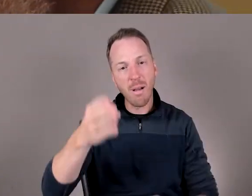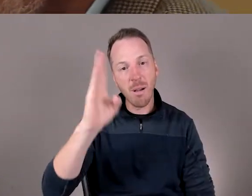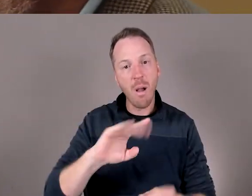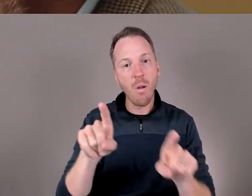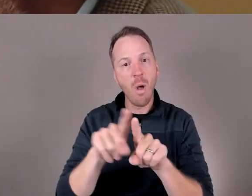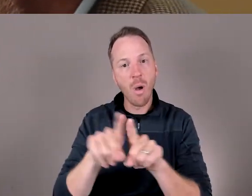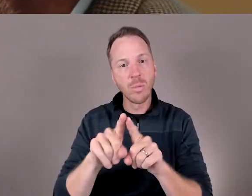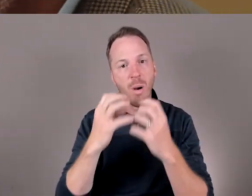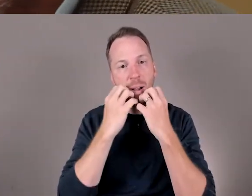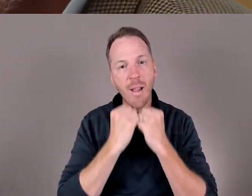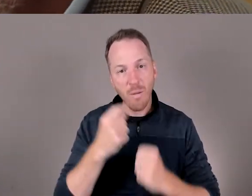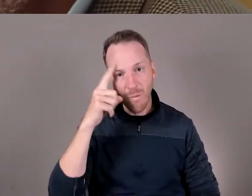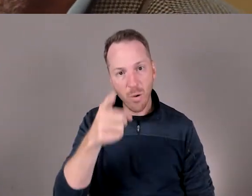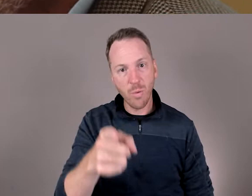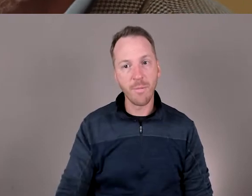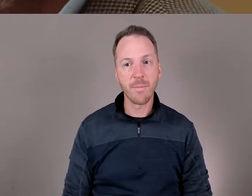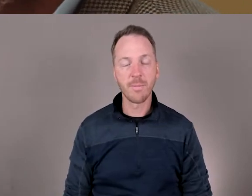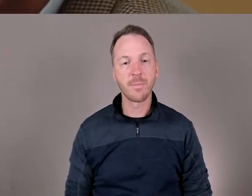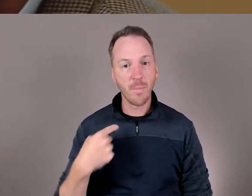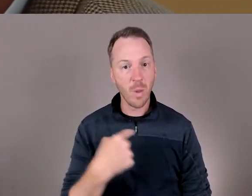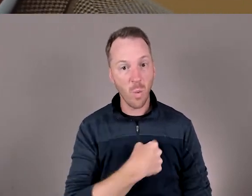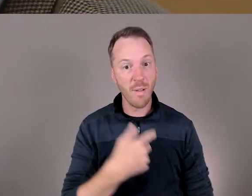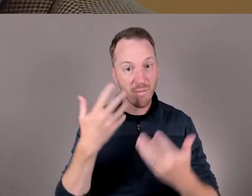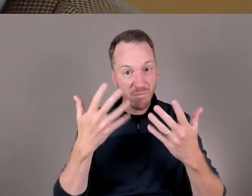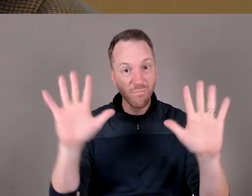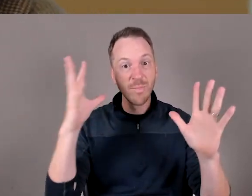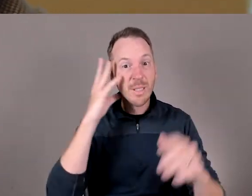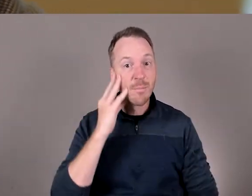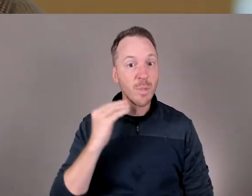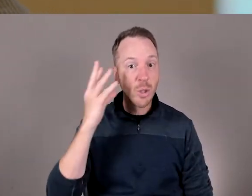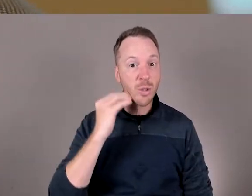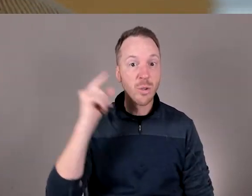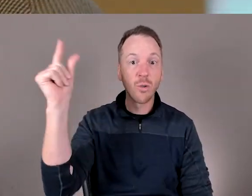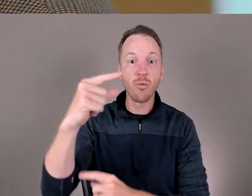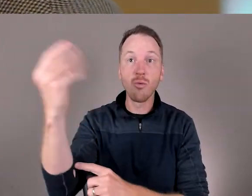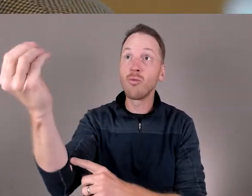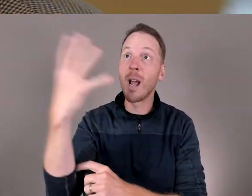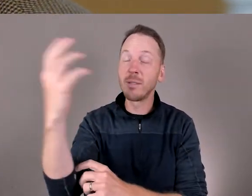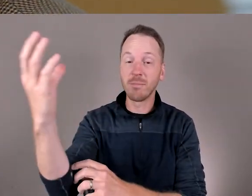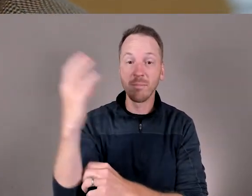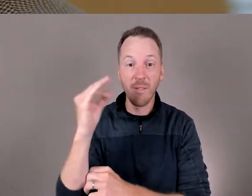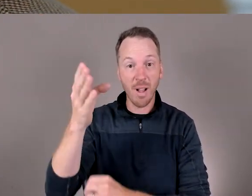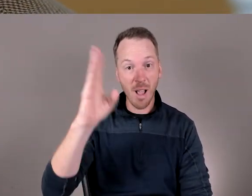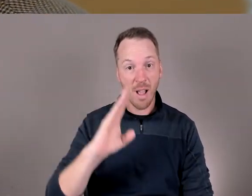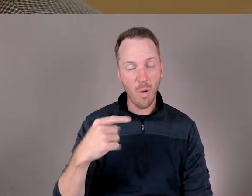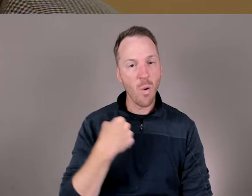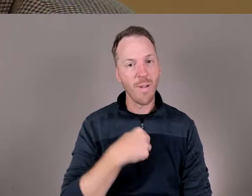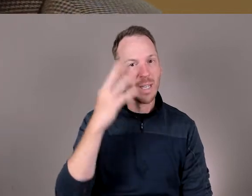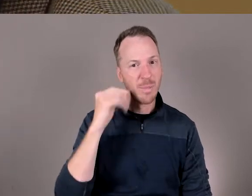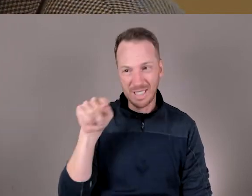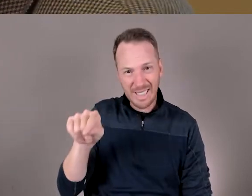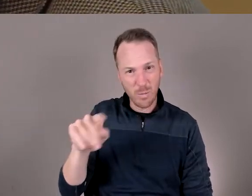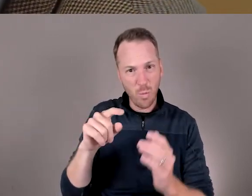also cared for us. We have experienced the grace of God. We've experienced these